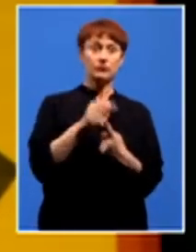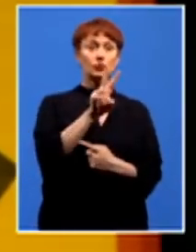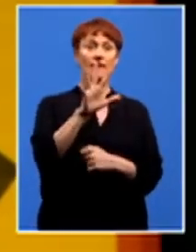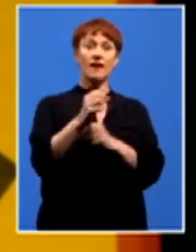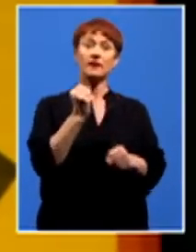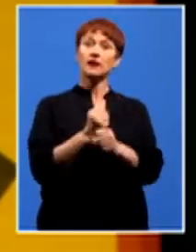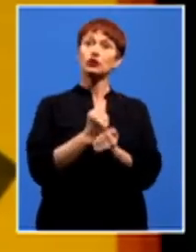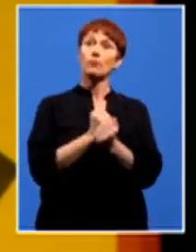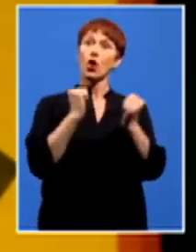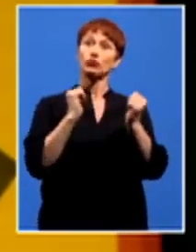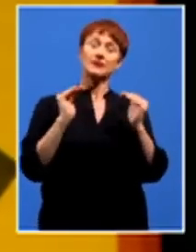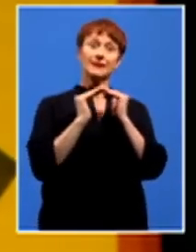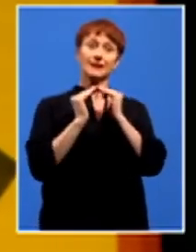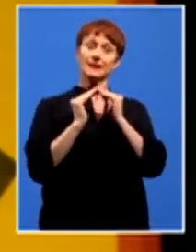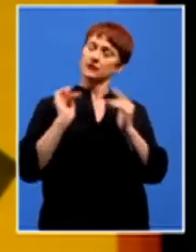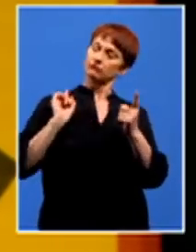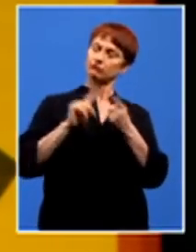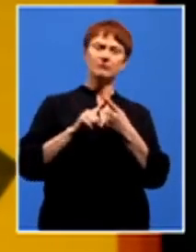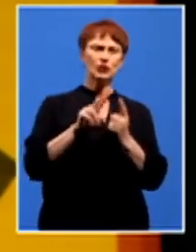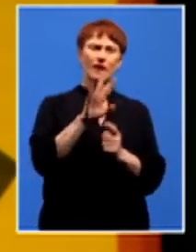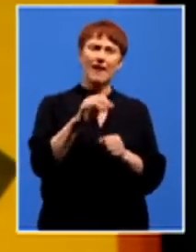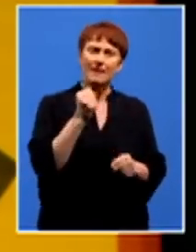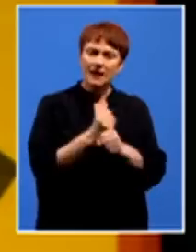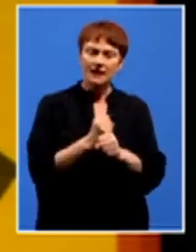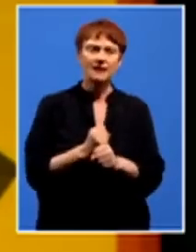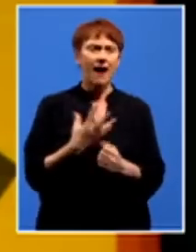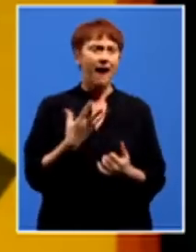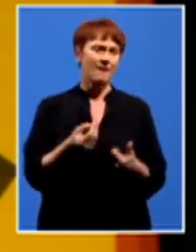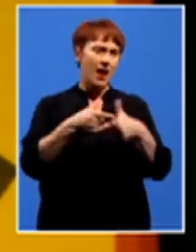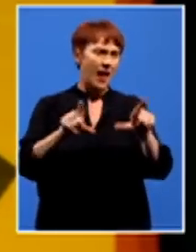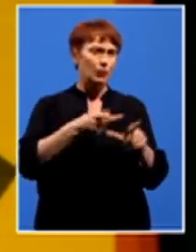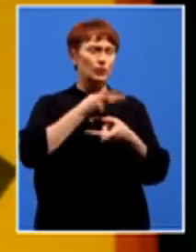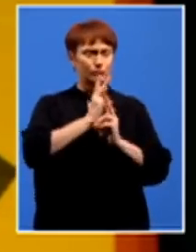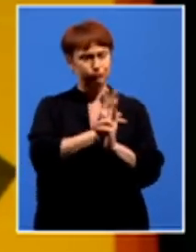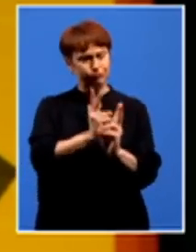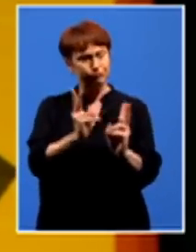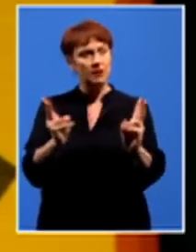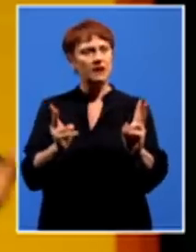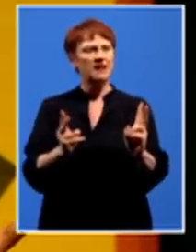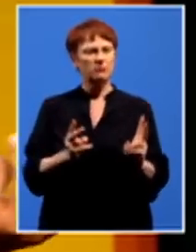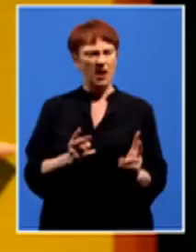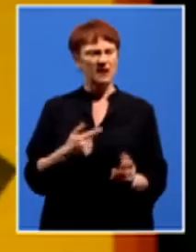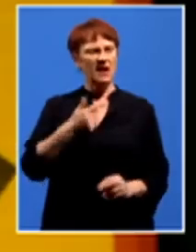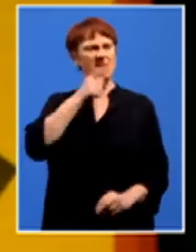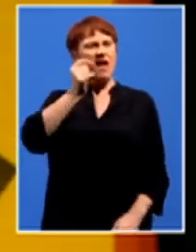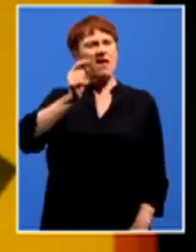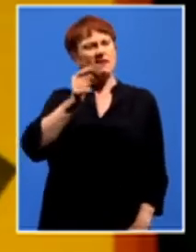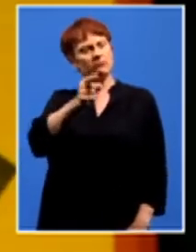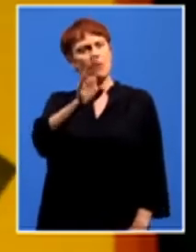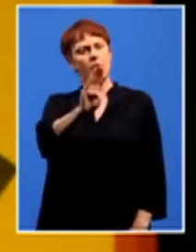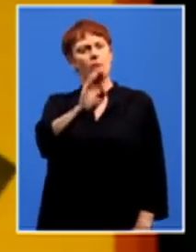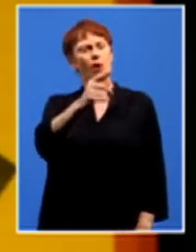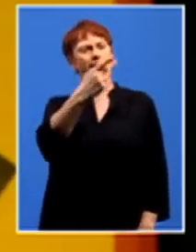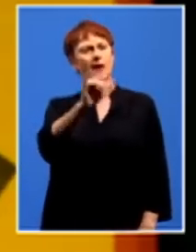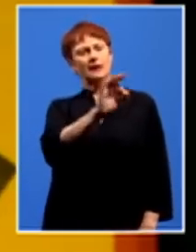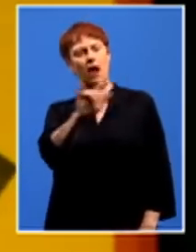post-democracy, and we have 11 official languages, yet so many of us still can't even pronounce each other's names properly. So that ad you saw